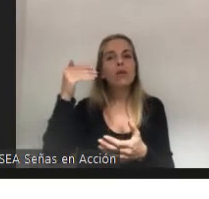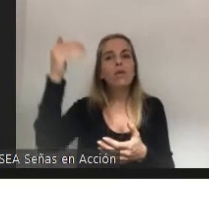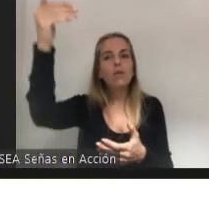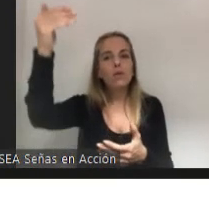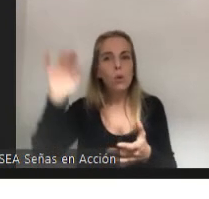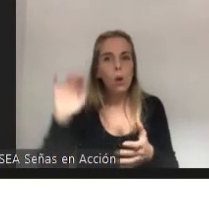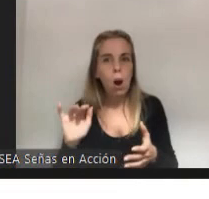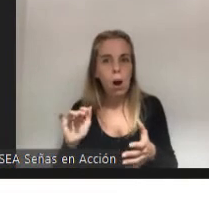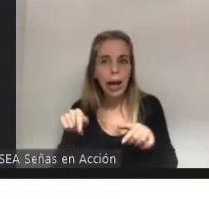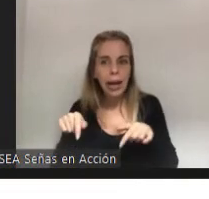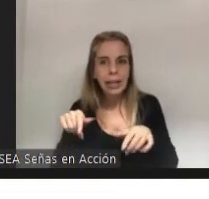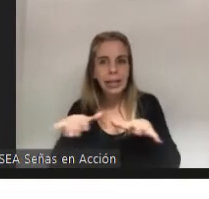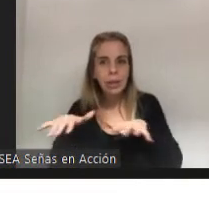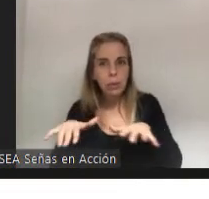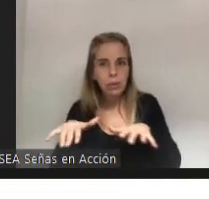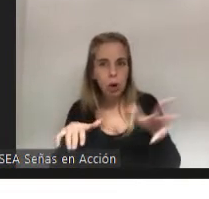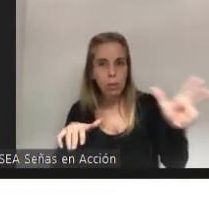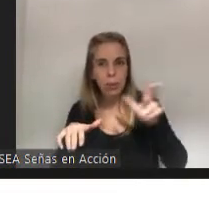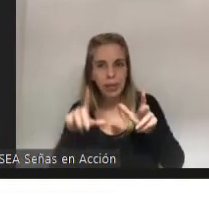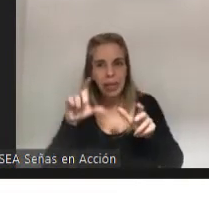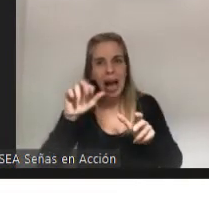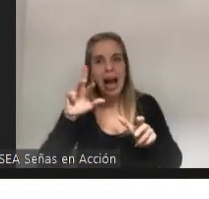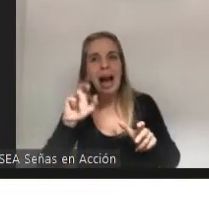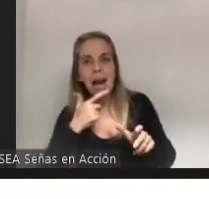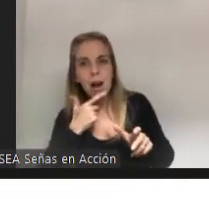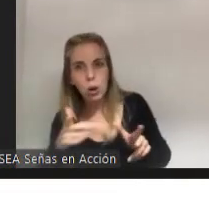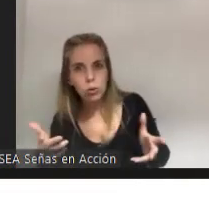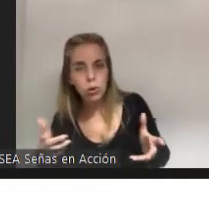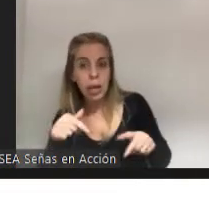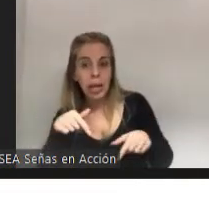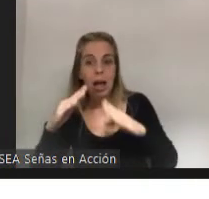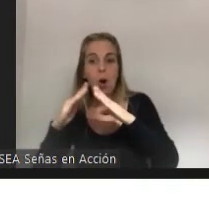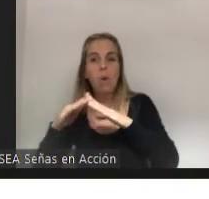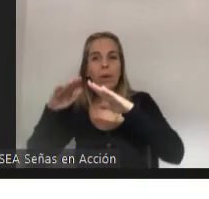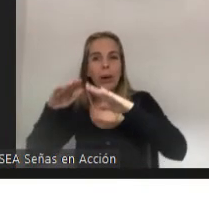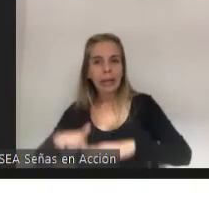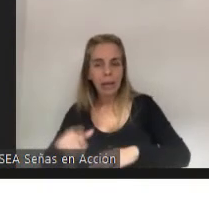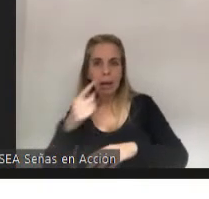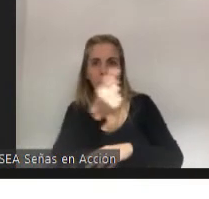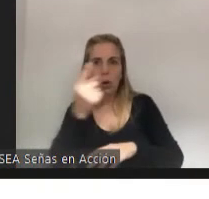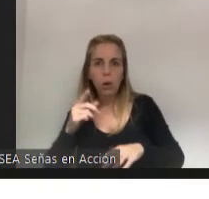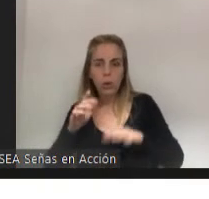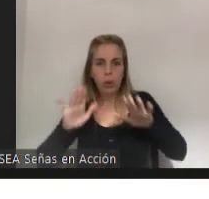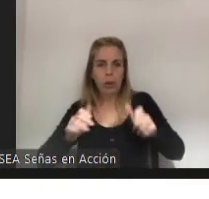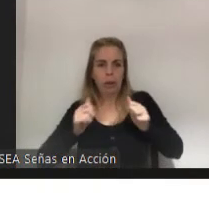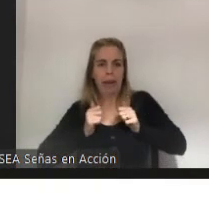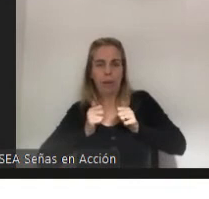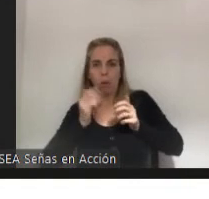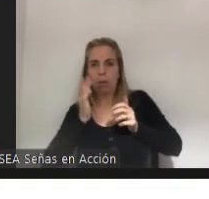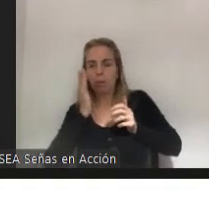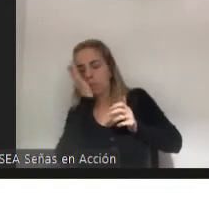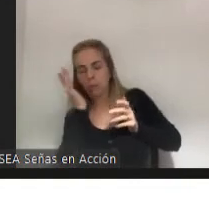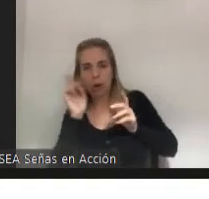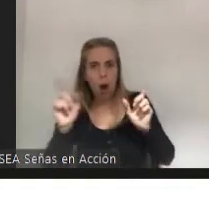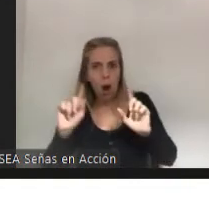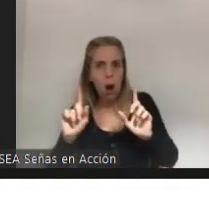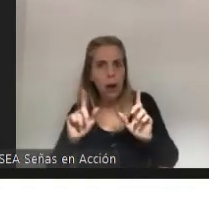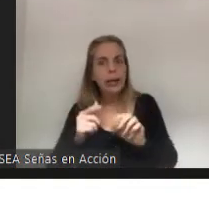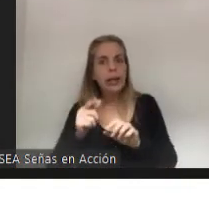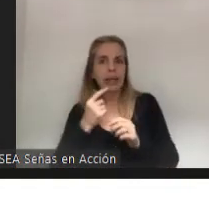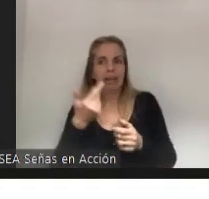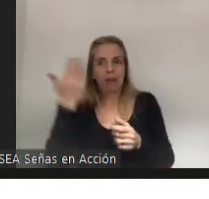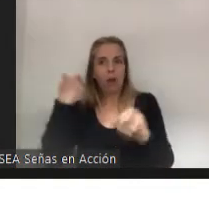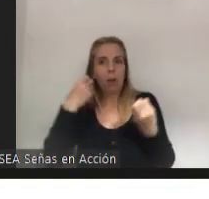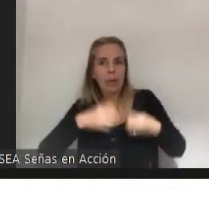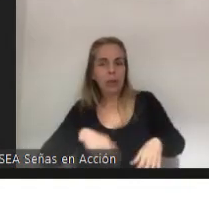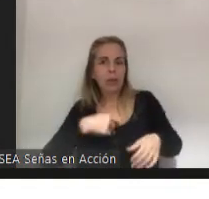result of this condition, whereas José Carlos was saying, no one stayed very easy. Initially,